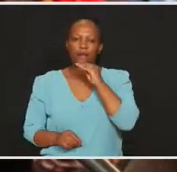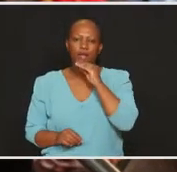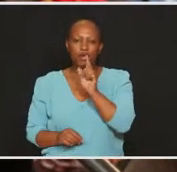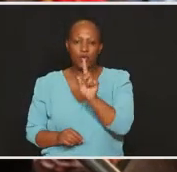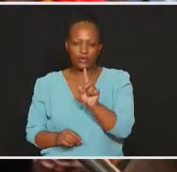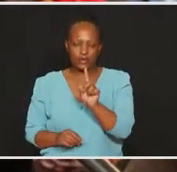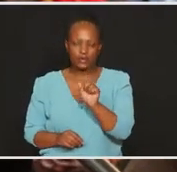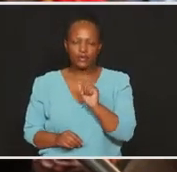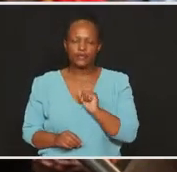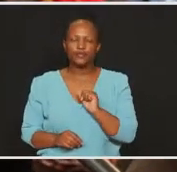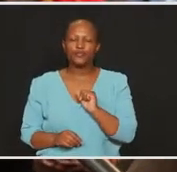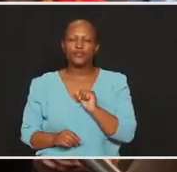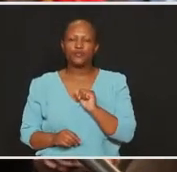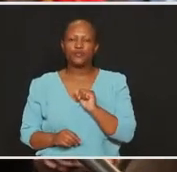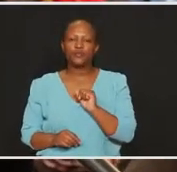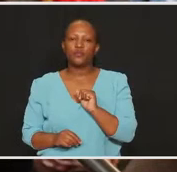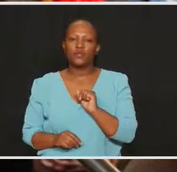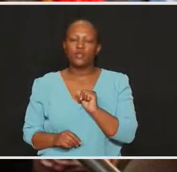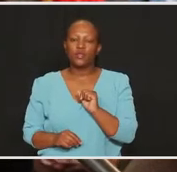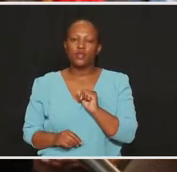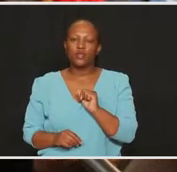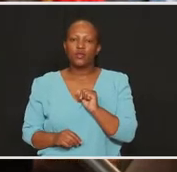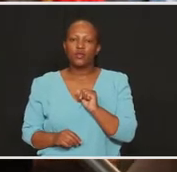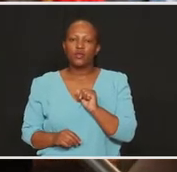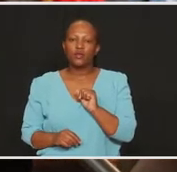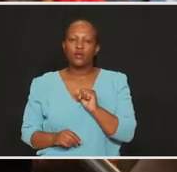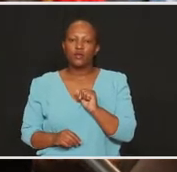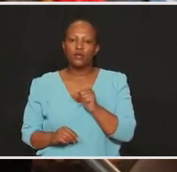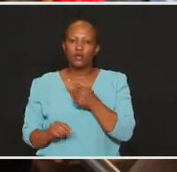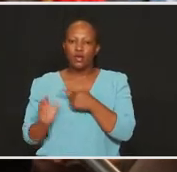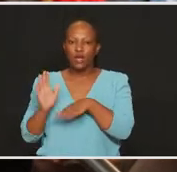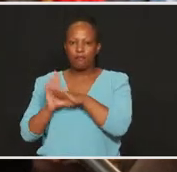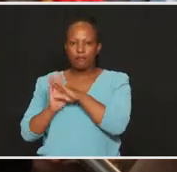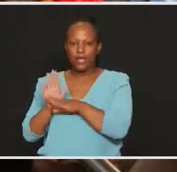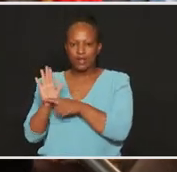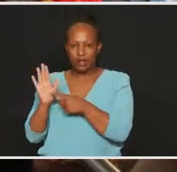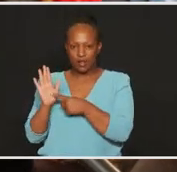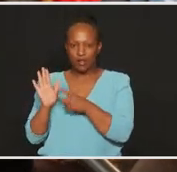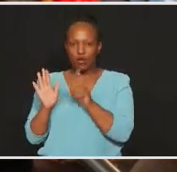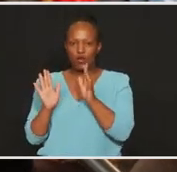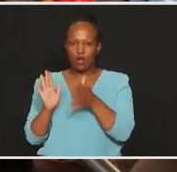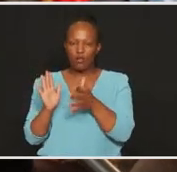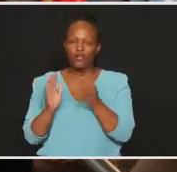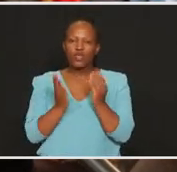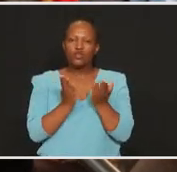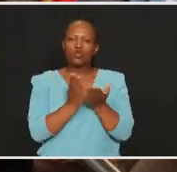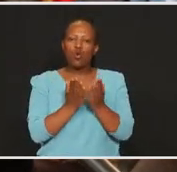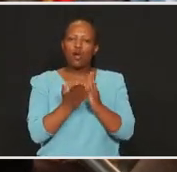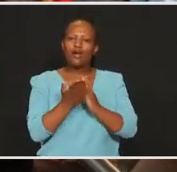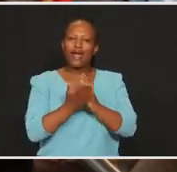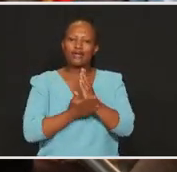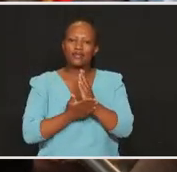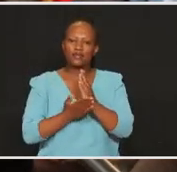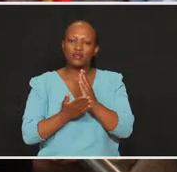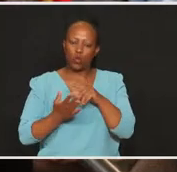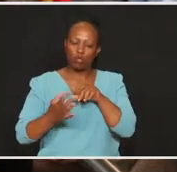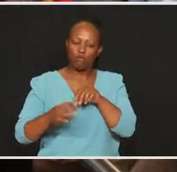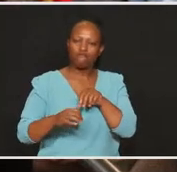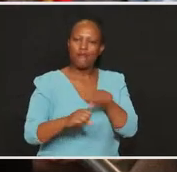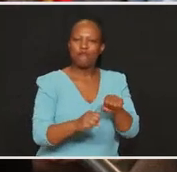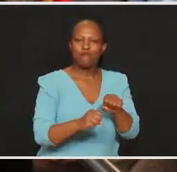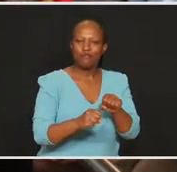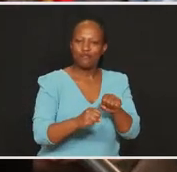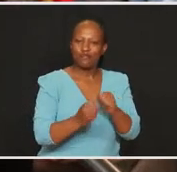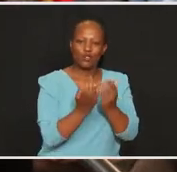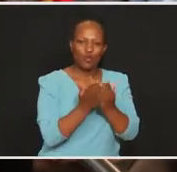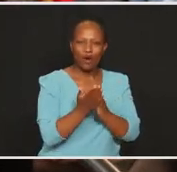is is going to capture the school's rise to come up with those decision making